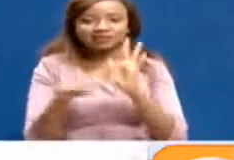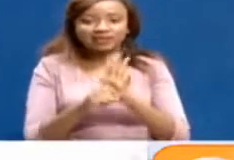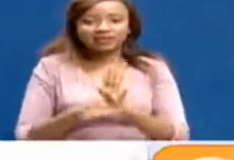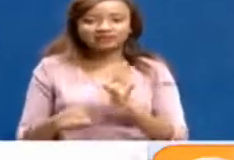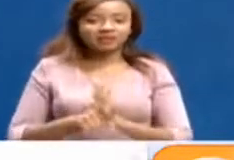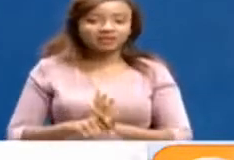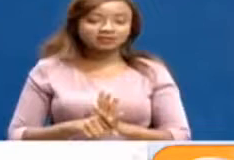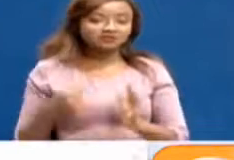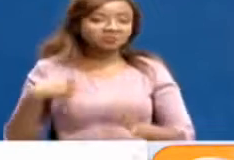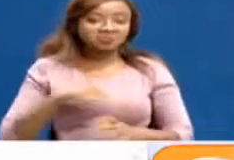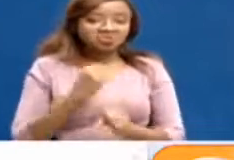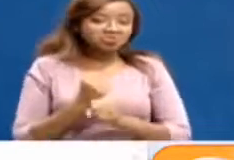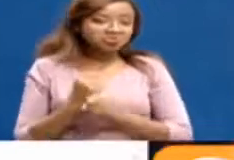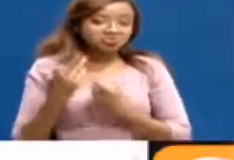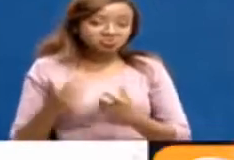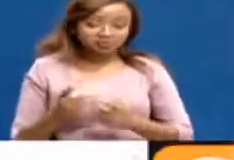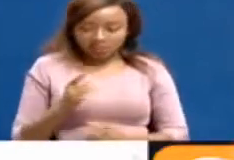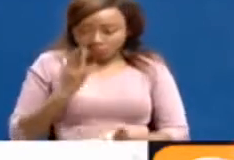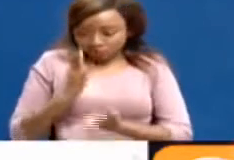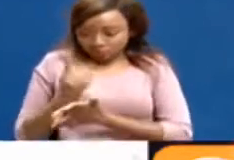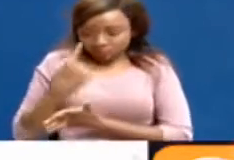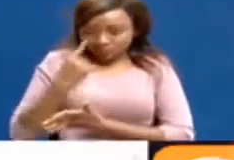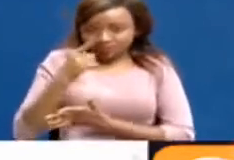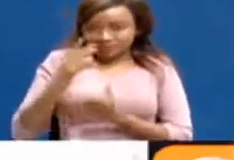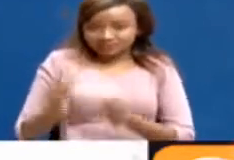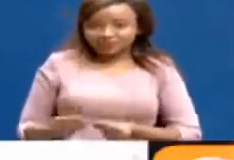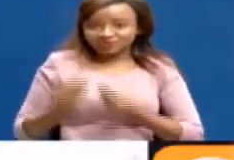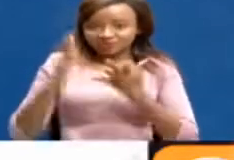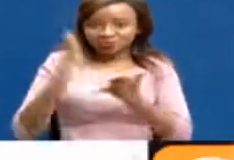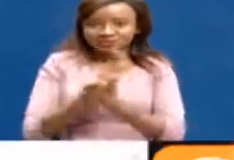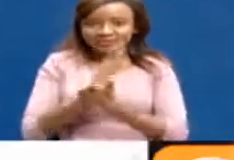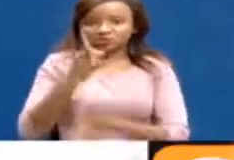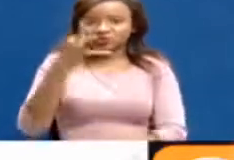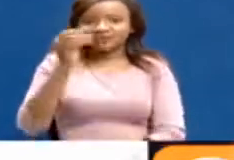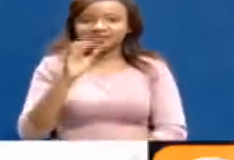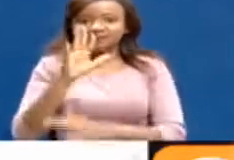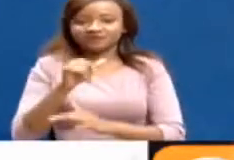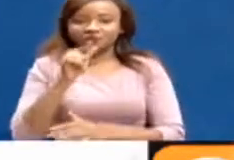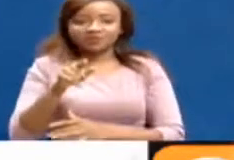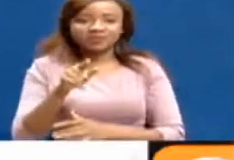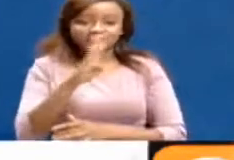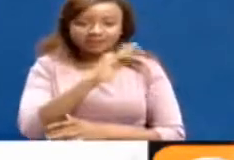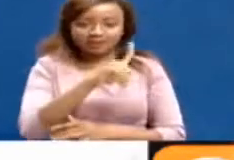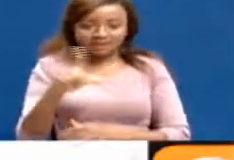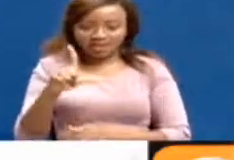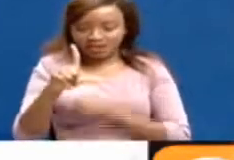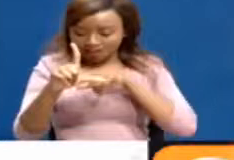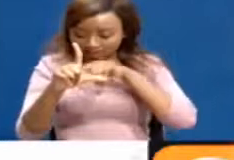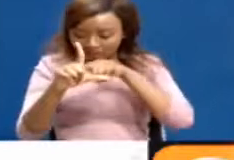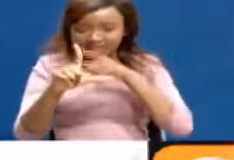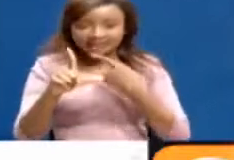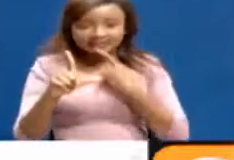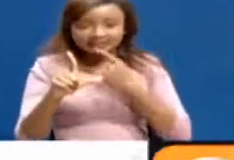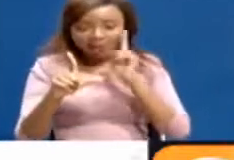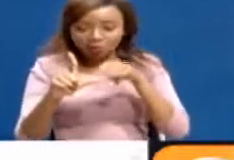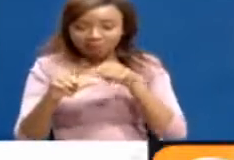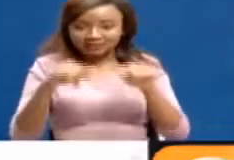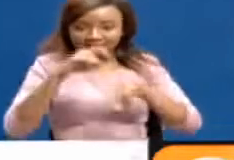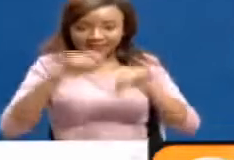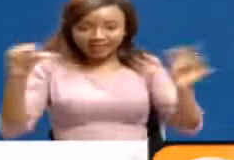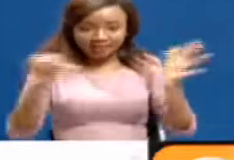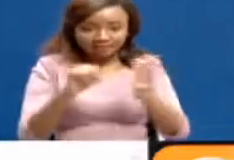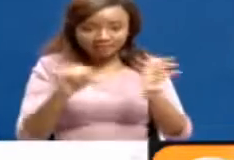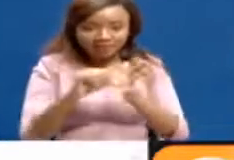Jeff, if you look at that provision is Section 30 of this bill, which says where a pandemic